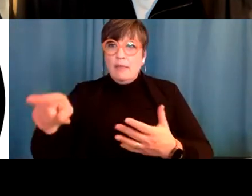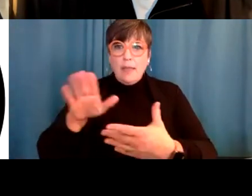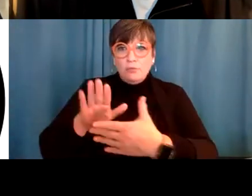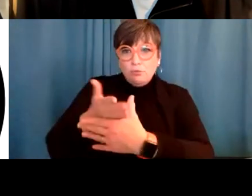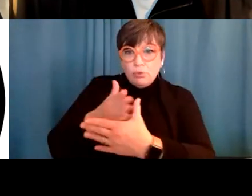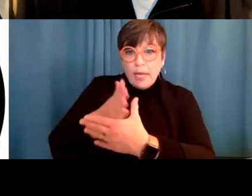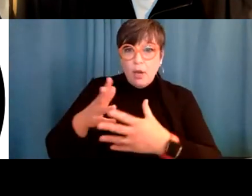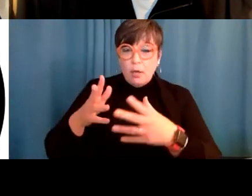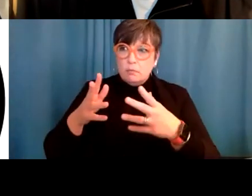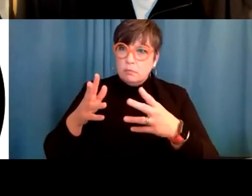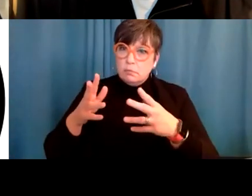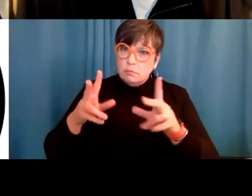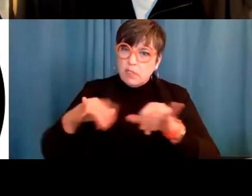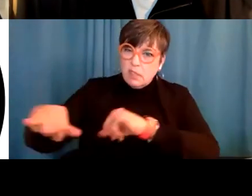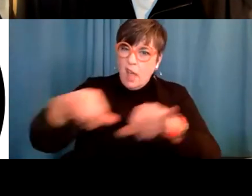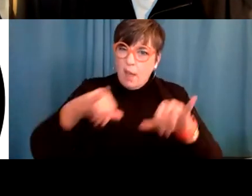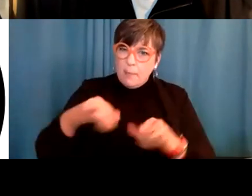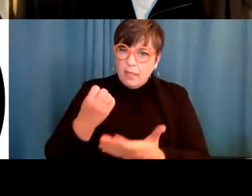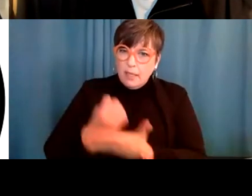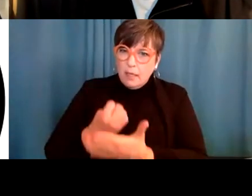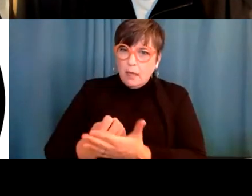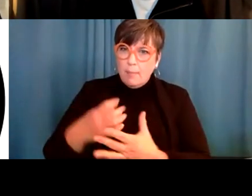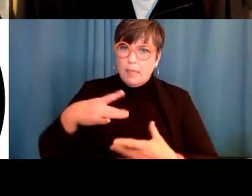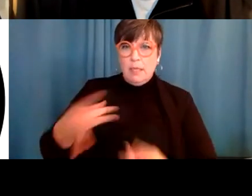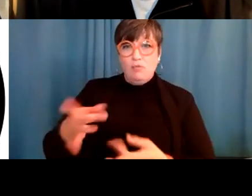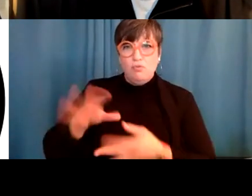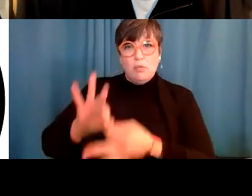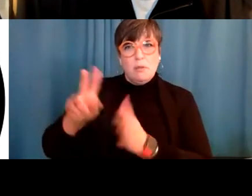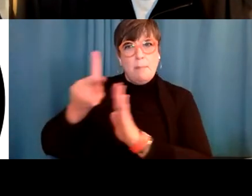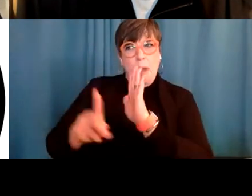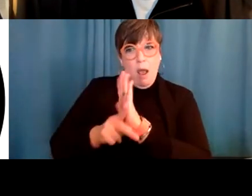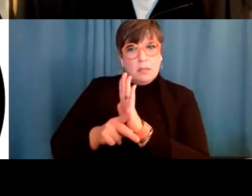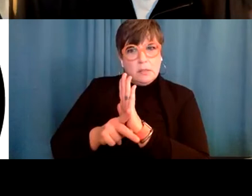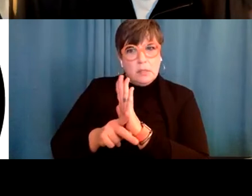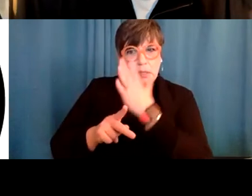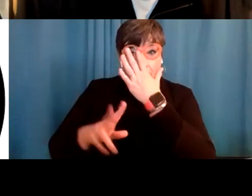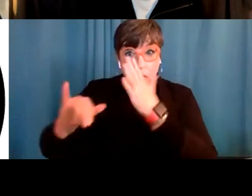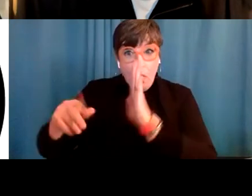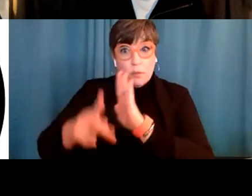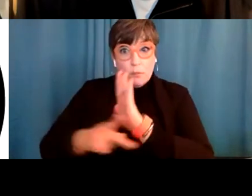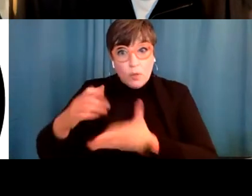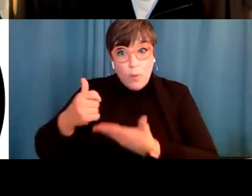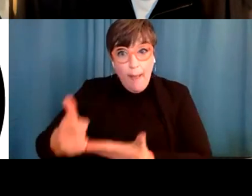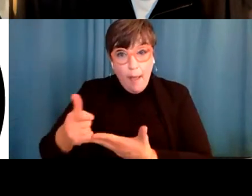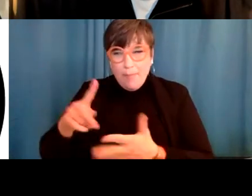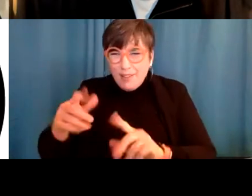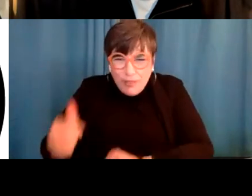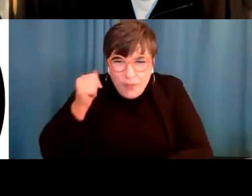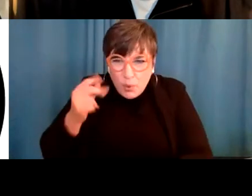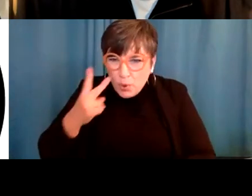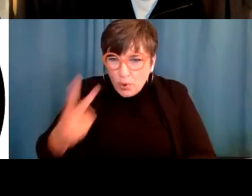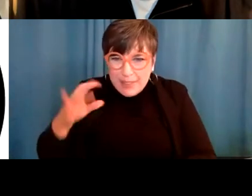common economic interests in policies that would help them, right? And they just refuse to see that common ground,